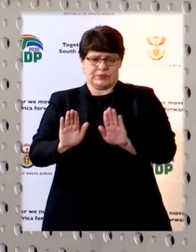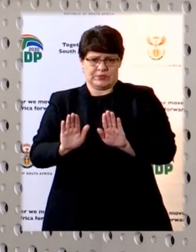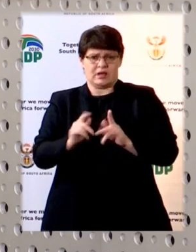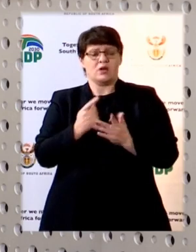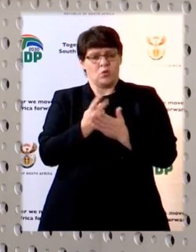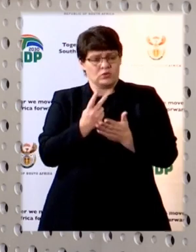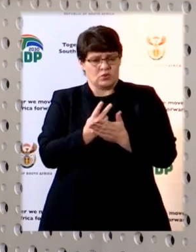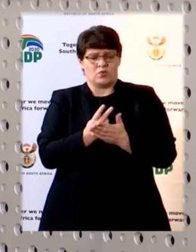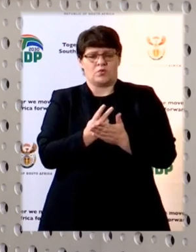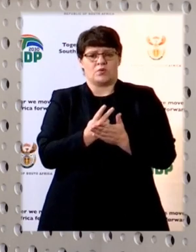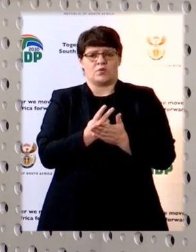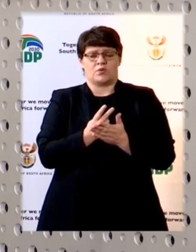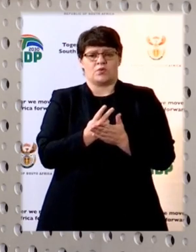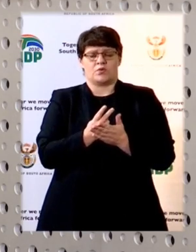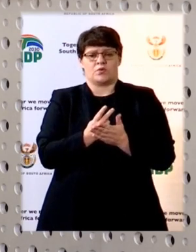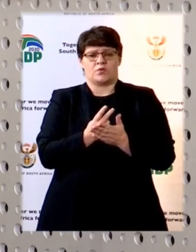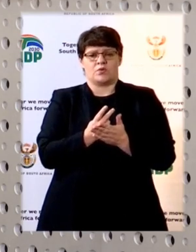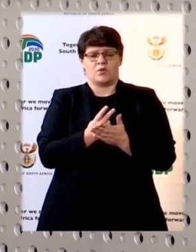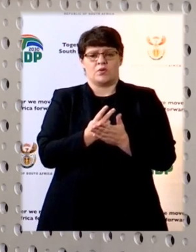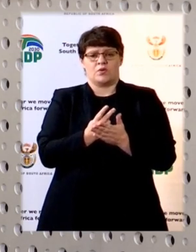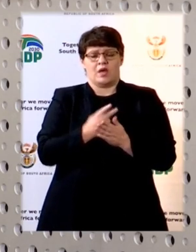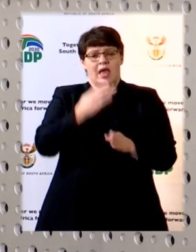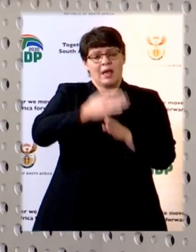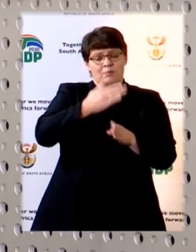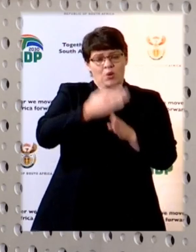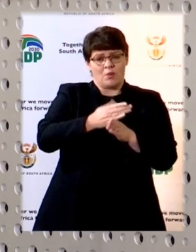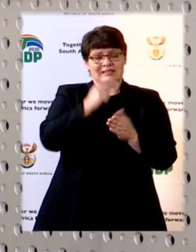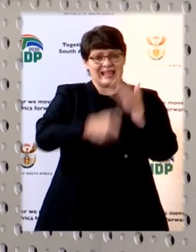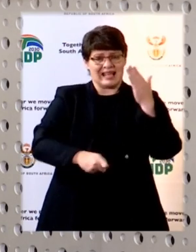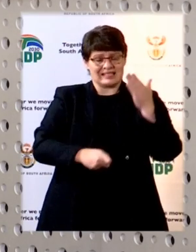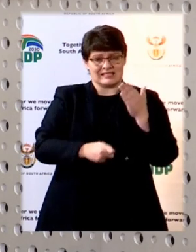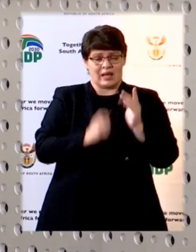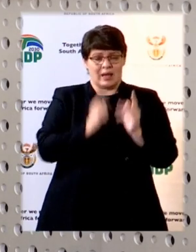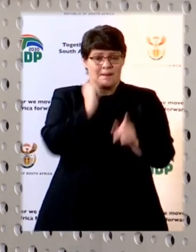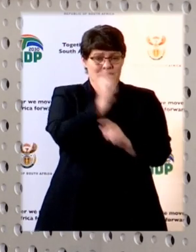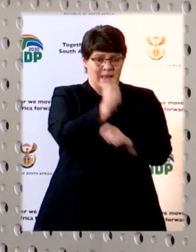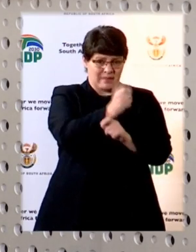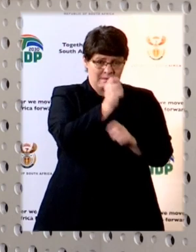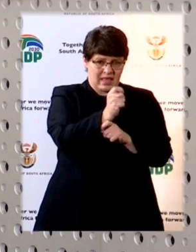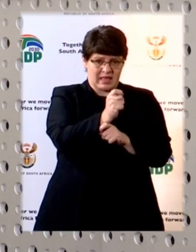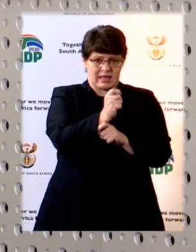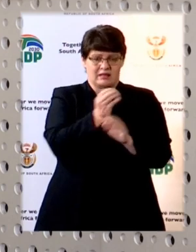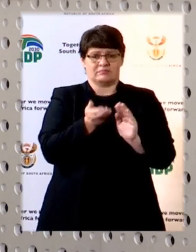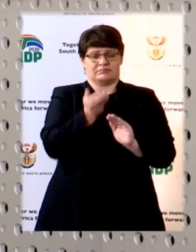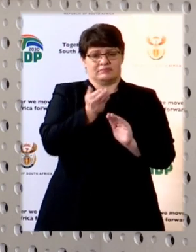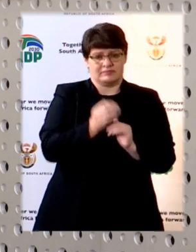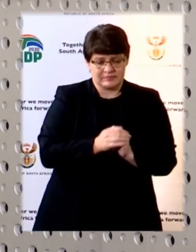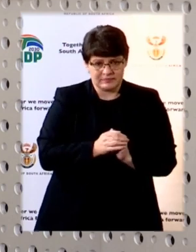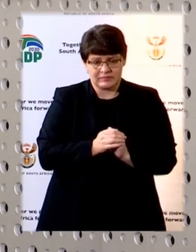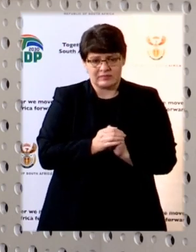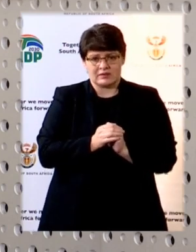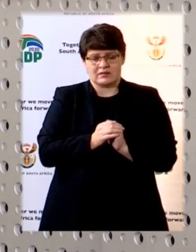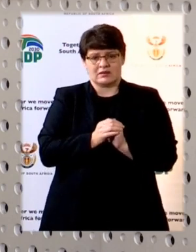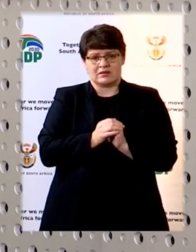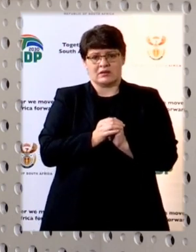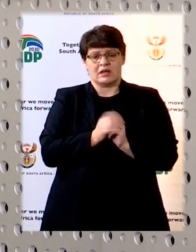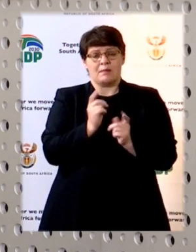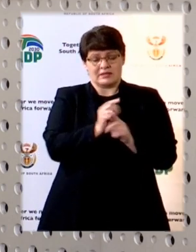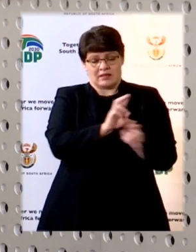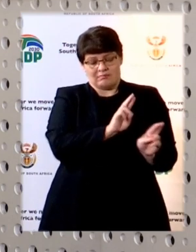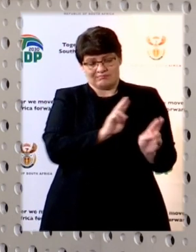the expanded employment tax incentive amount, an increase in the proportion of tax to